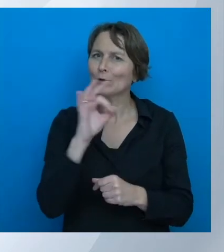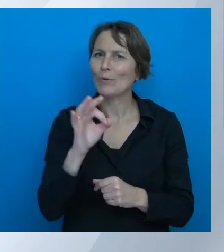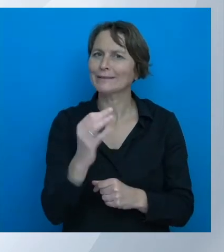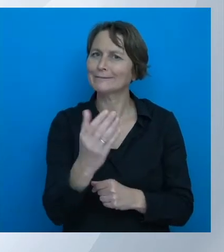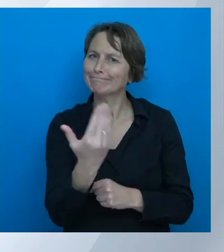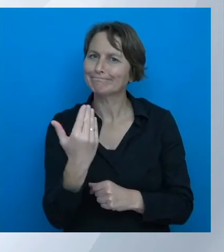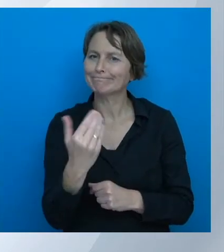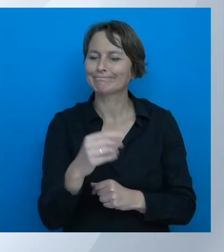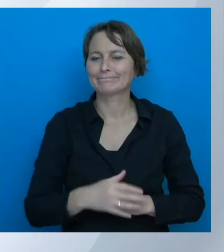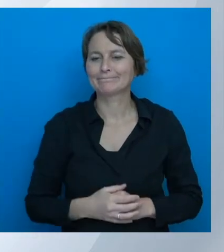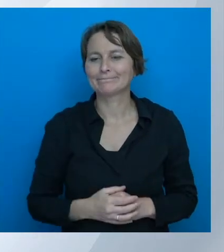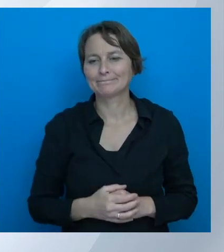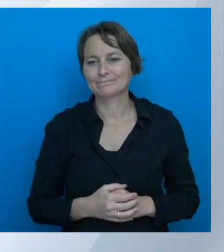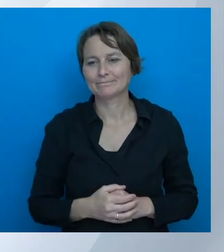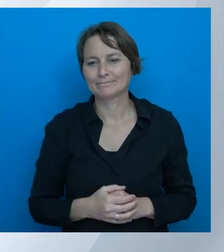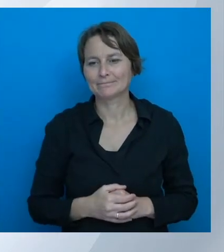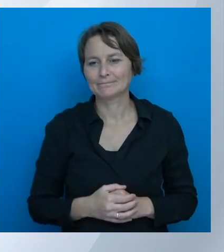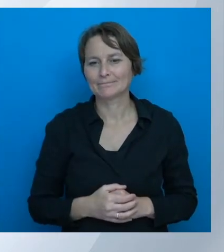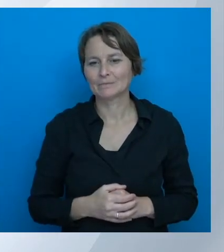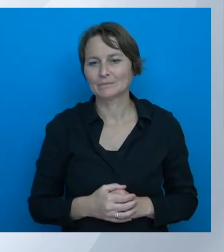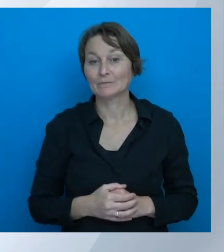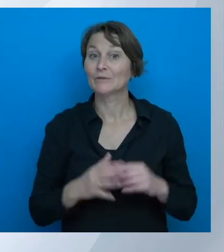and check that that builds.